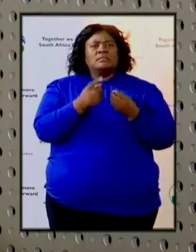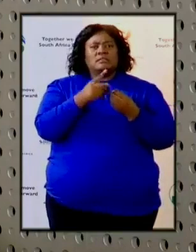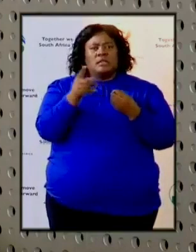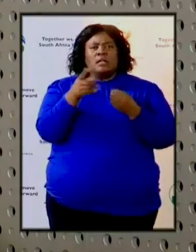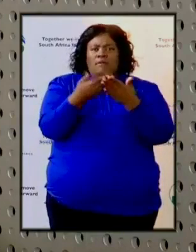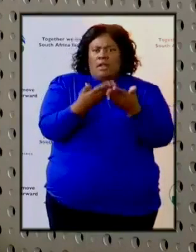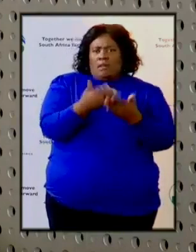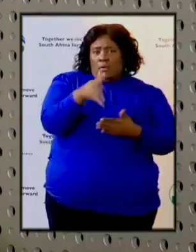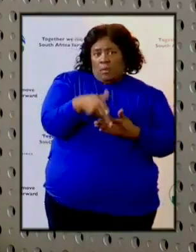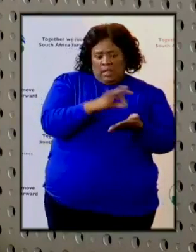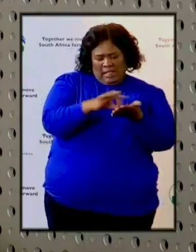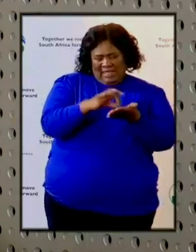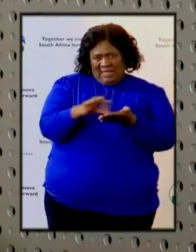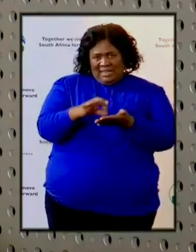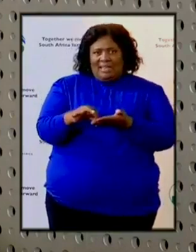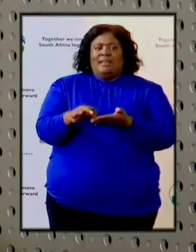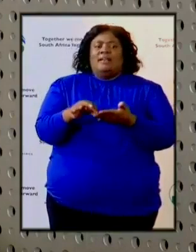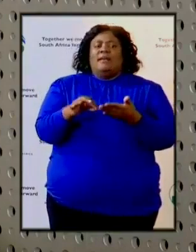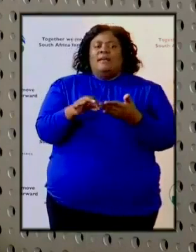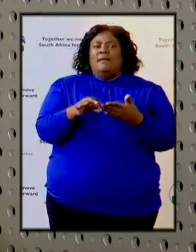Cleaning, sanitation, pest control,